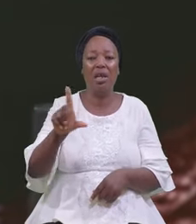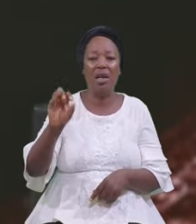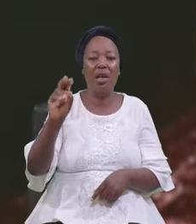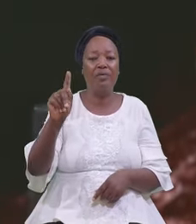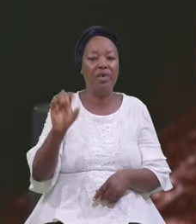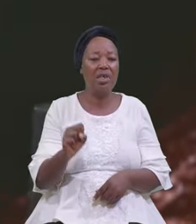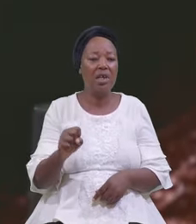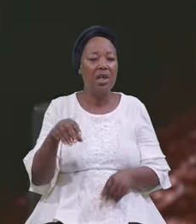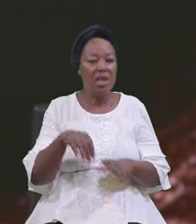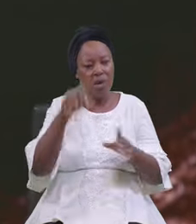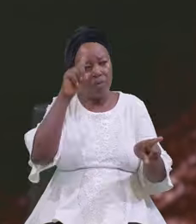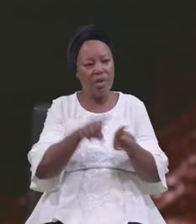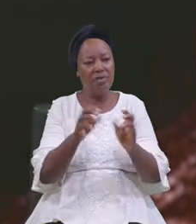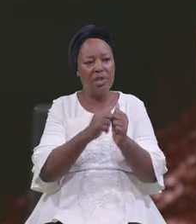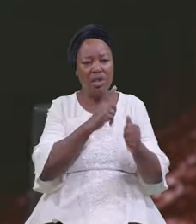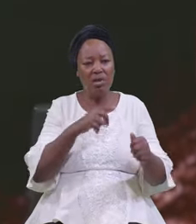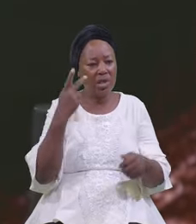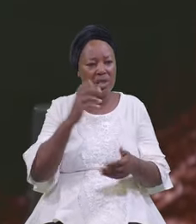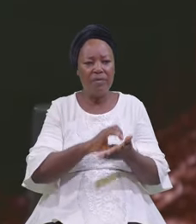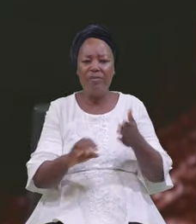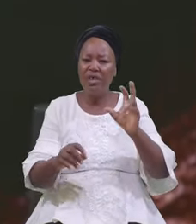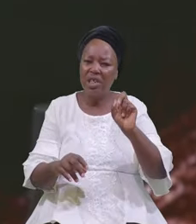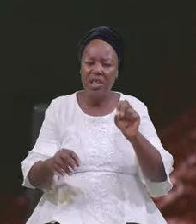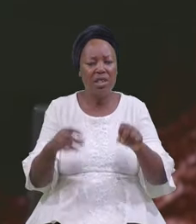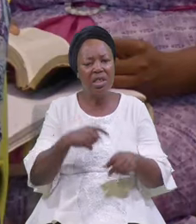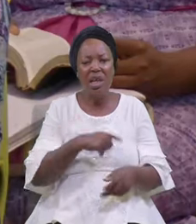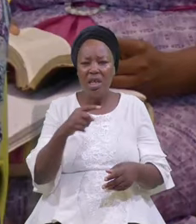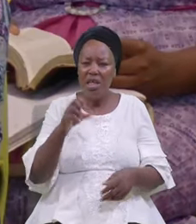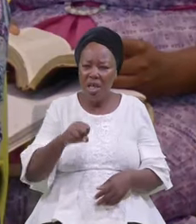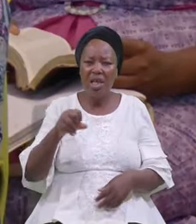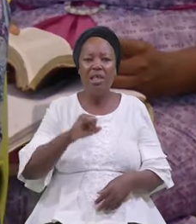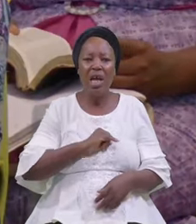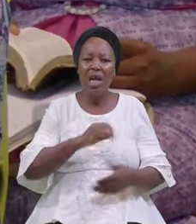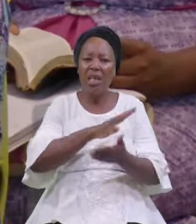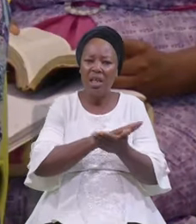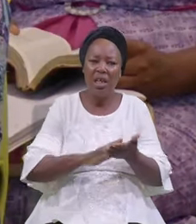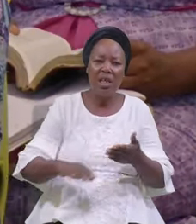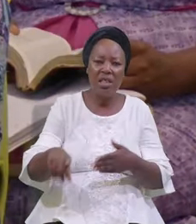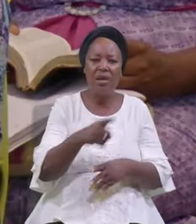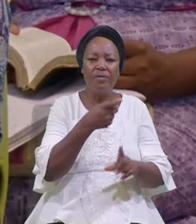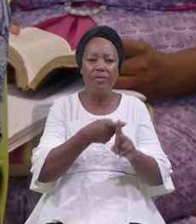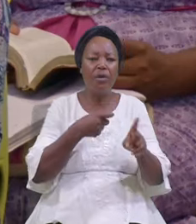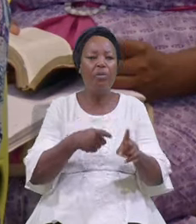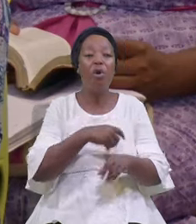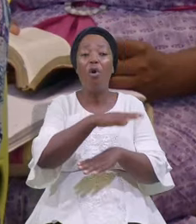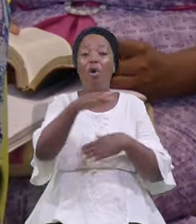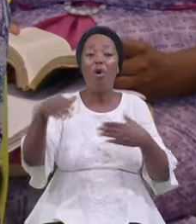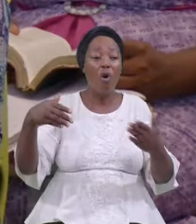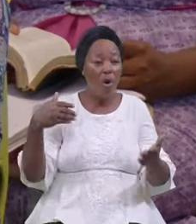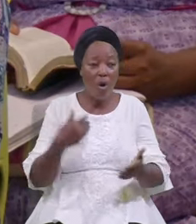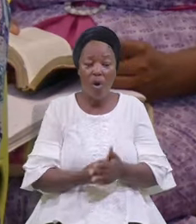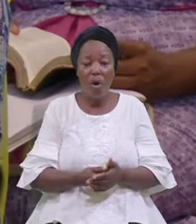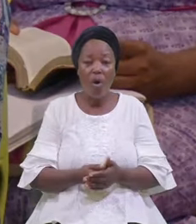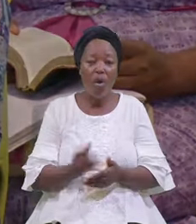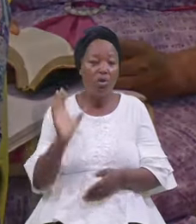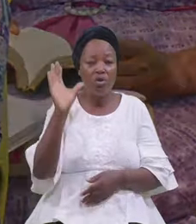verse 30. It says, thus I cleanse them from all strangers and